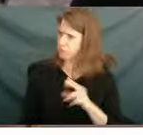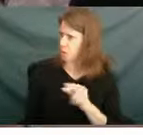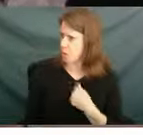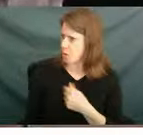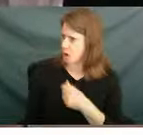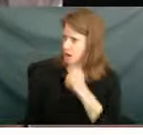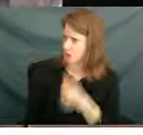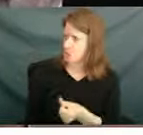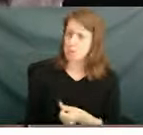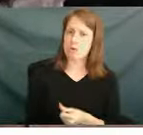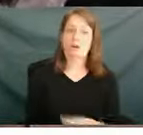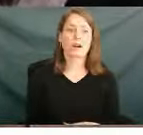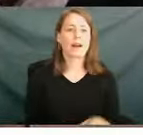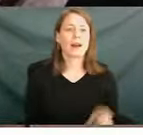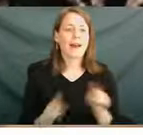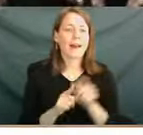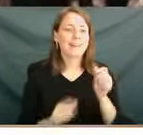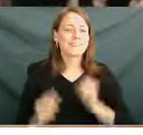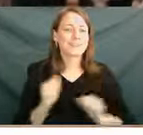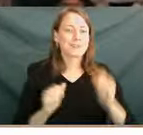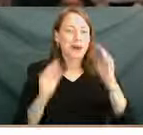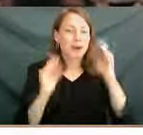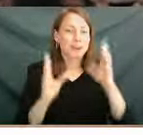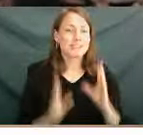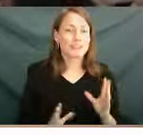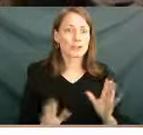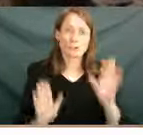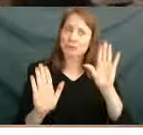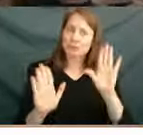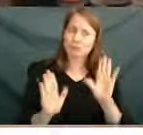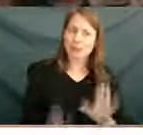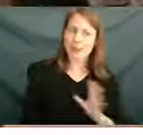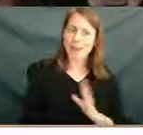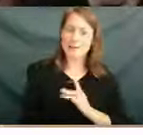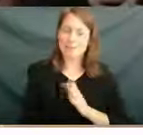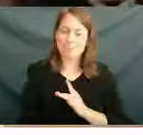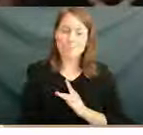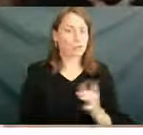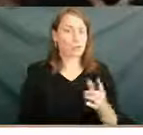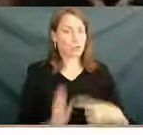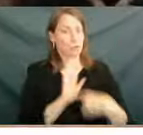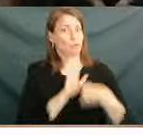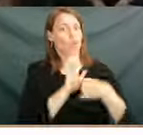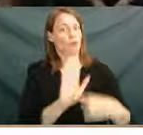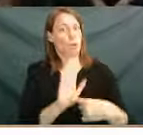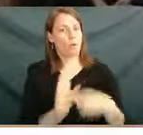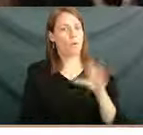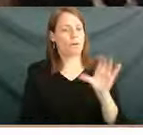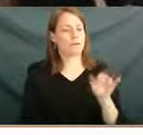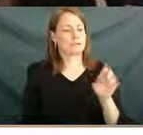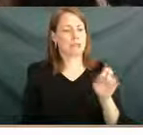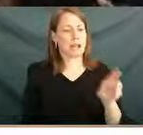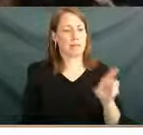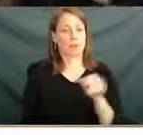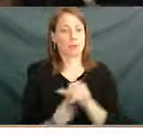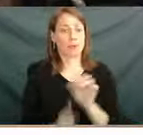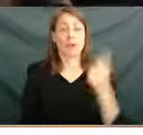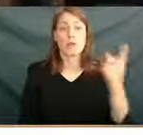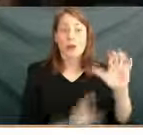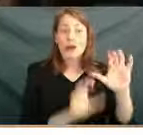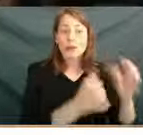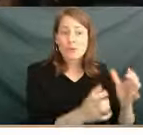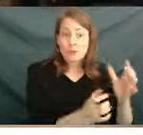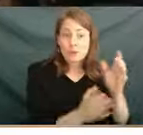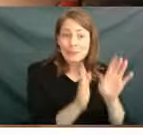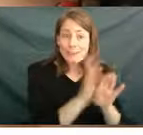show cyberbullying. There's a group who came up with an idea of this person who's at home in their own room where they're meant to feel saved is actually